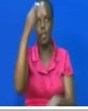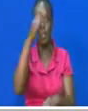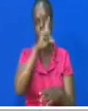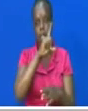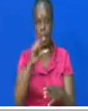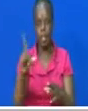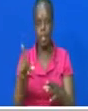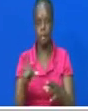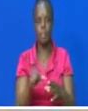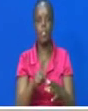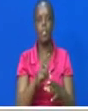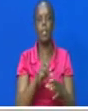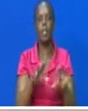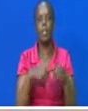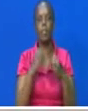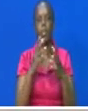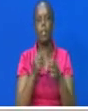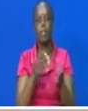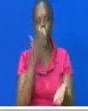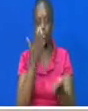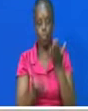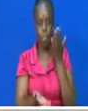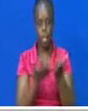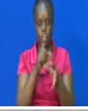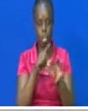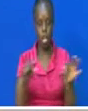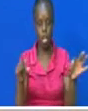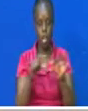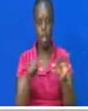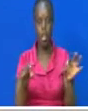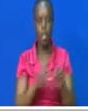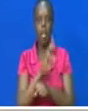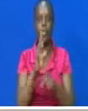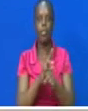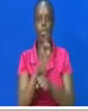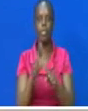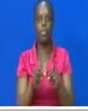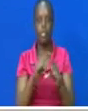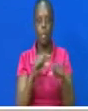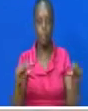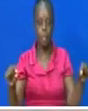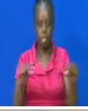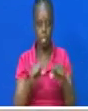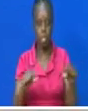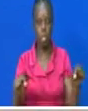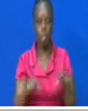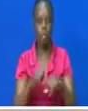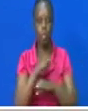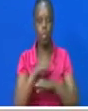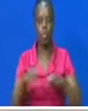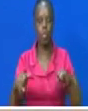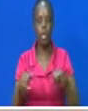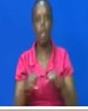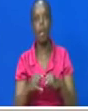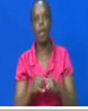lengths, widths, and so on. You take measurements using a tape measure or a ruler. We